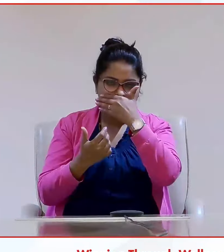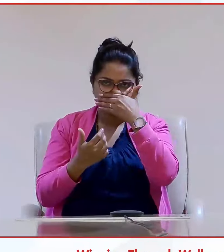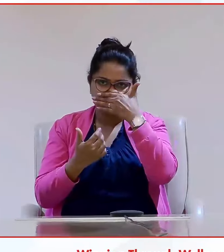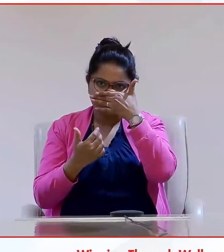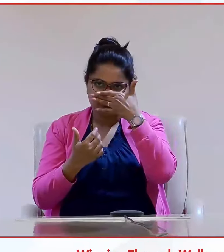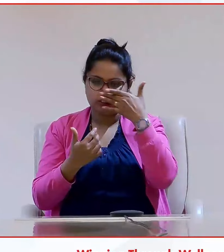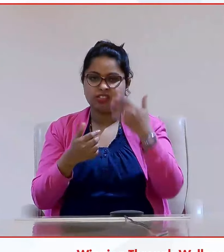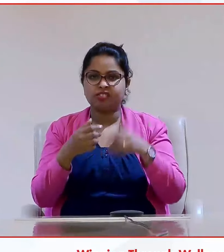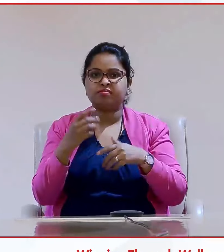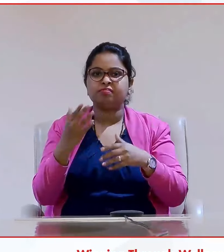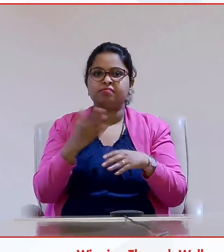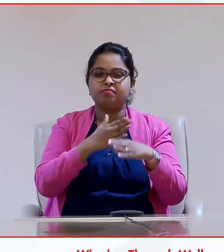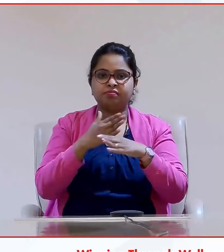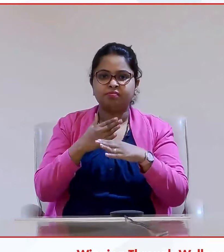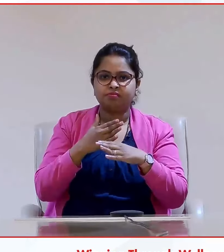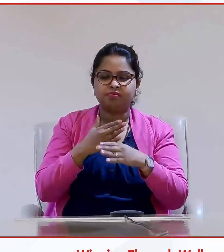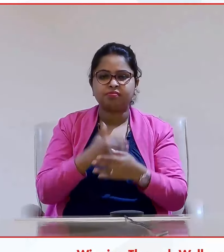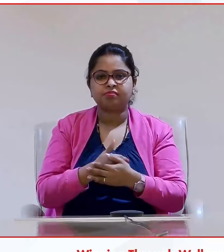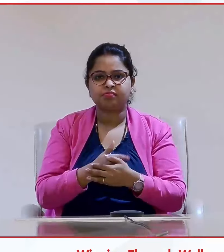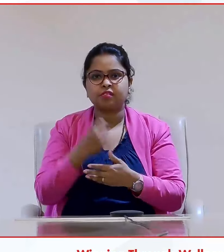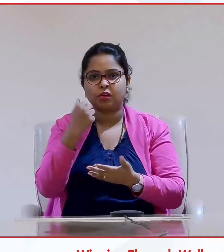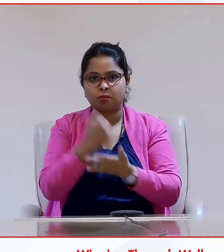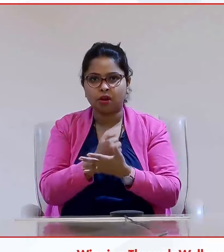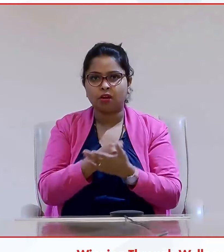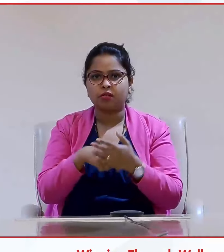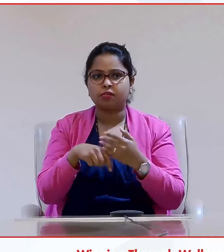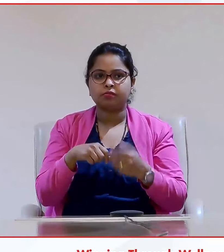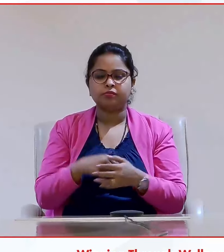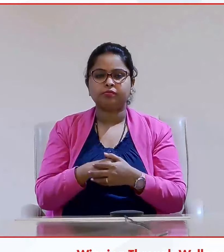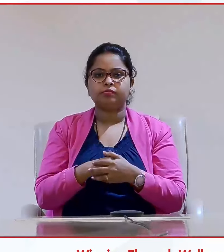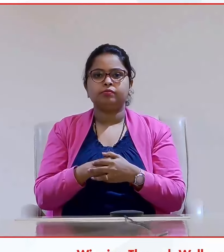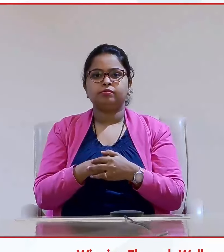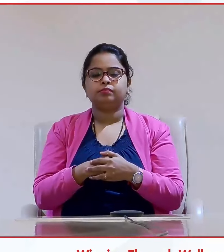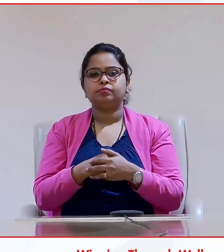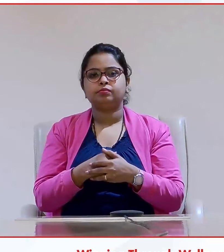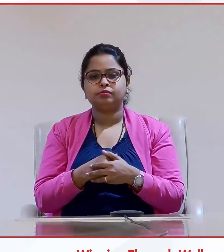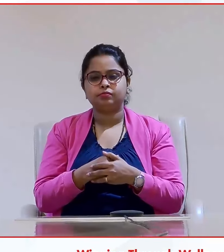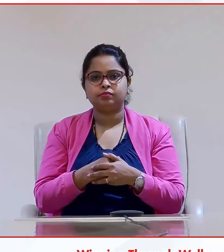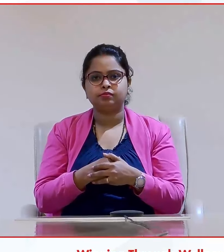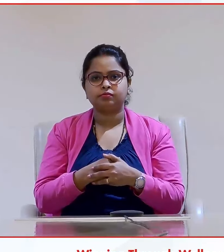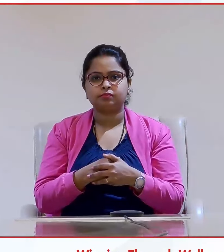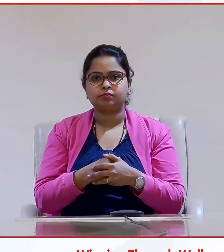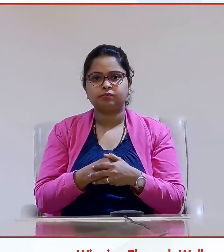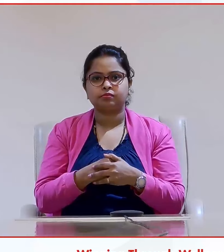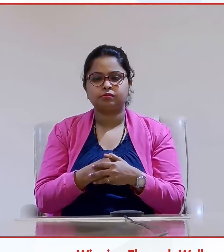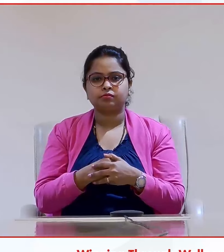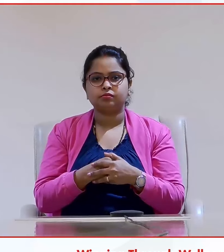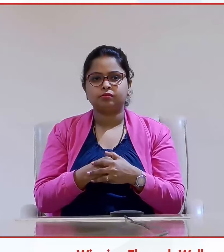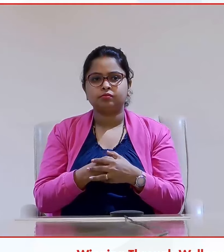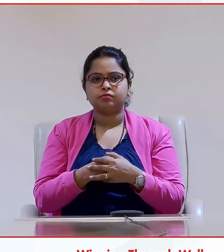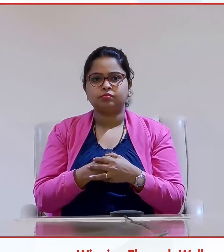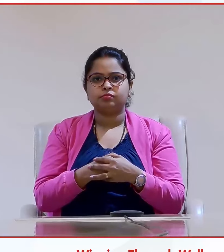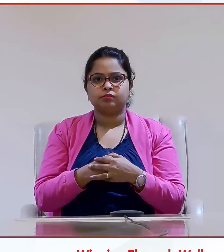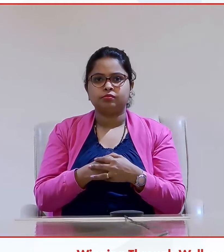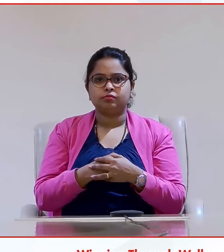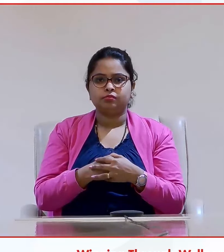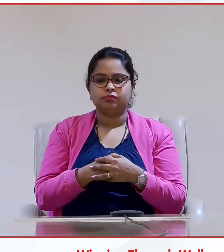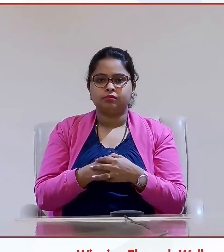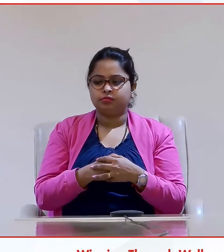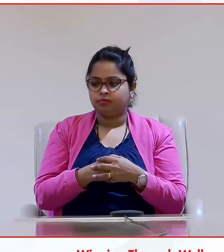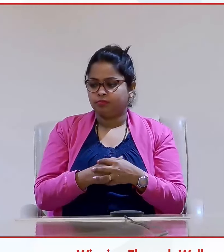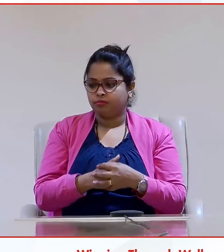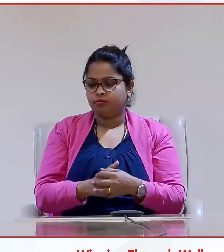contribute to the bank. Just hold on a second. Let me send across the link. Absolutely. Yeah,